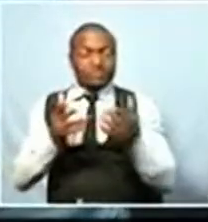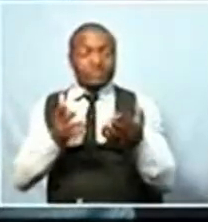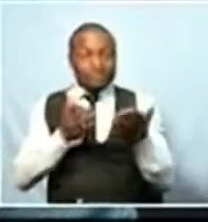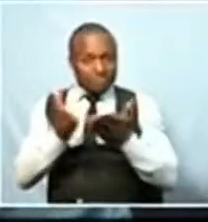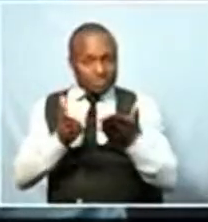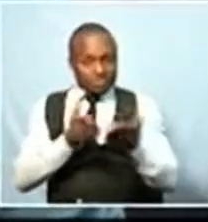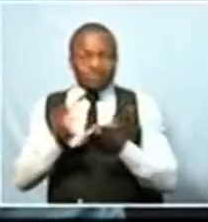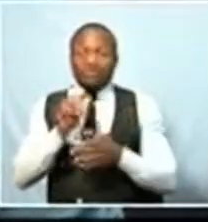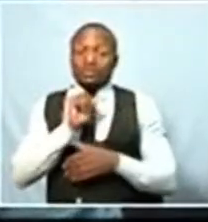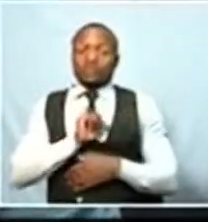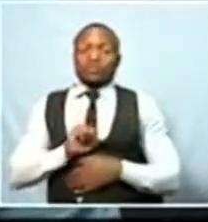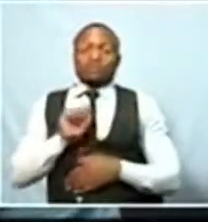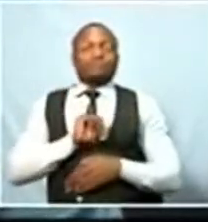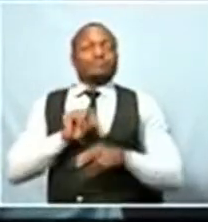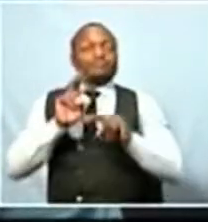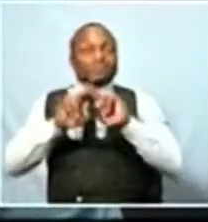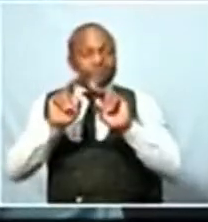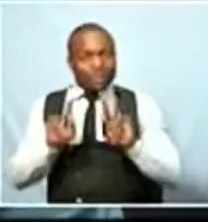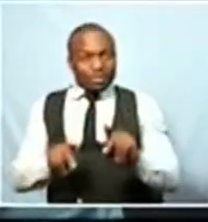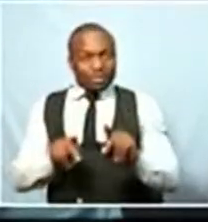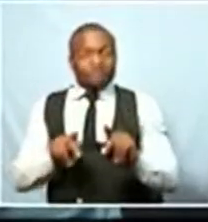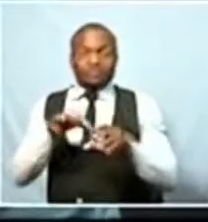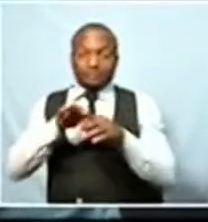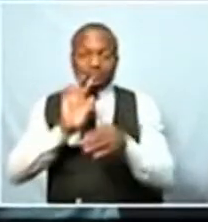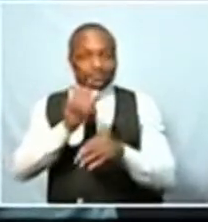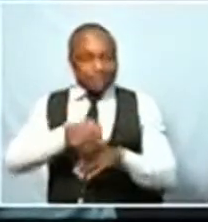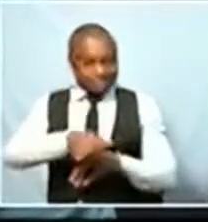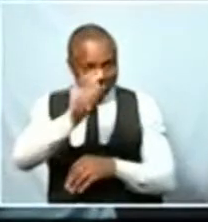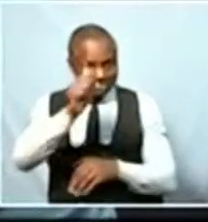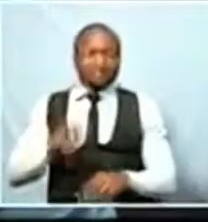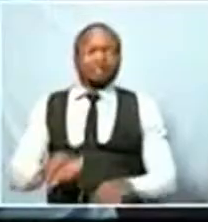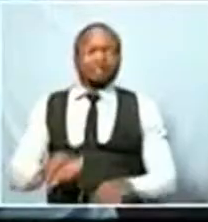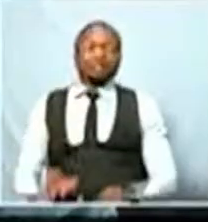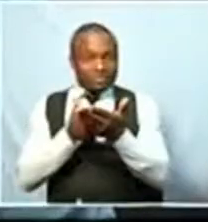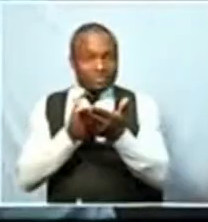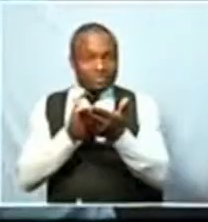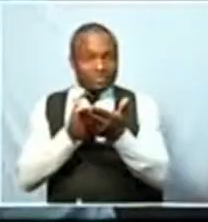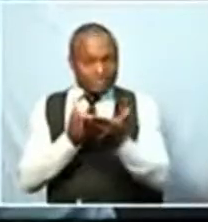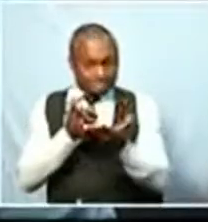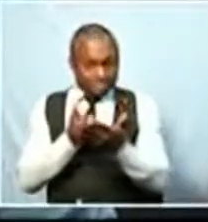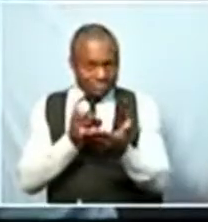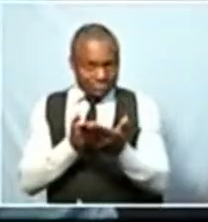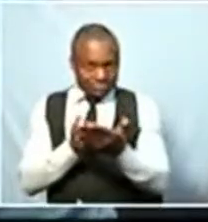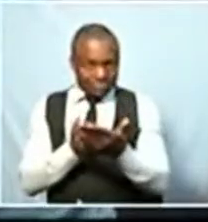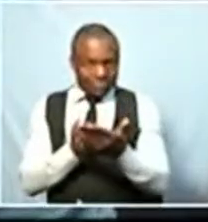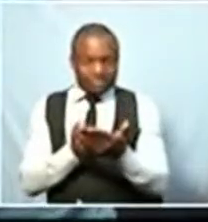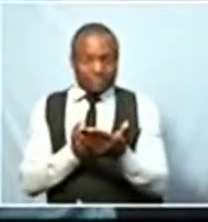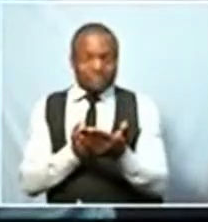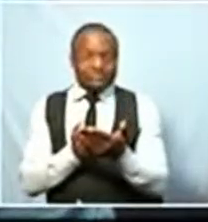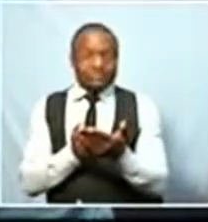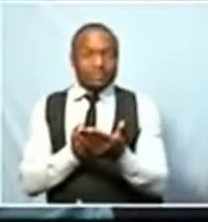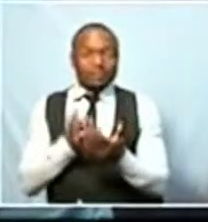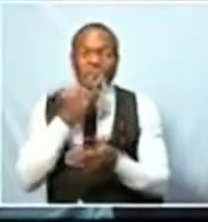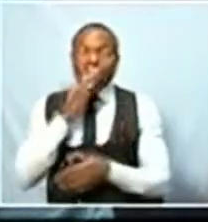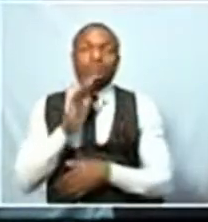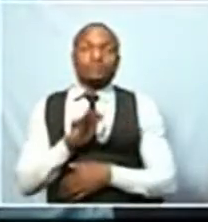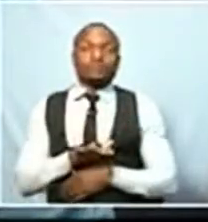It's a pity, Chair, that they have found themselves in such a